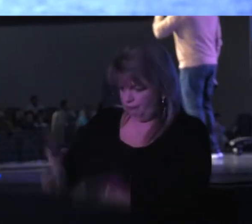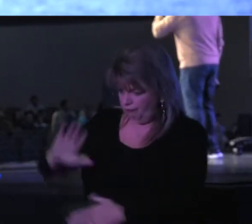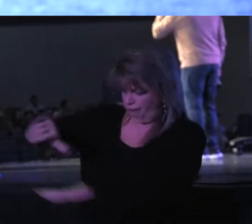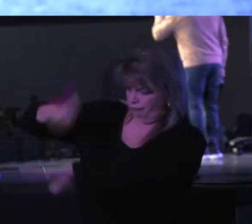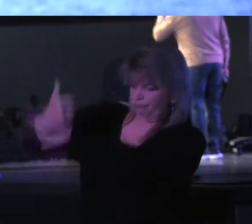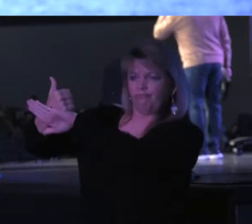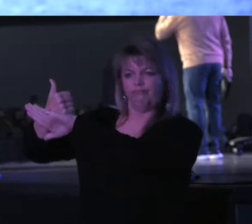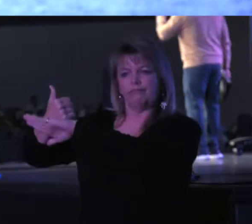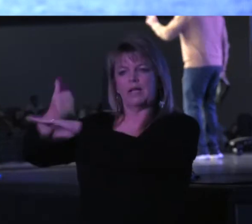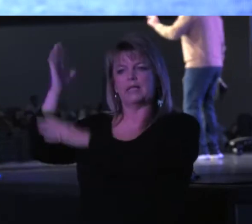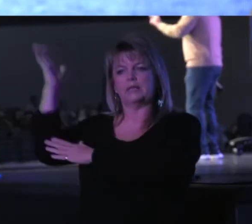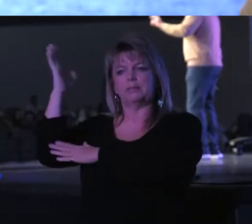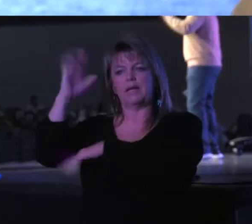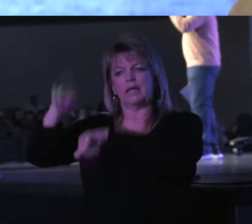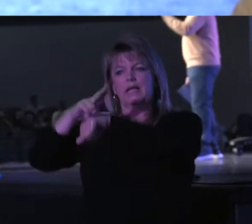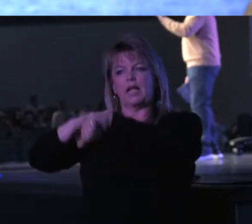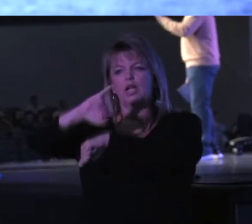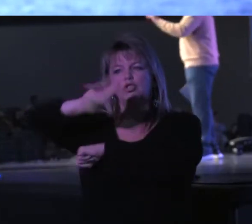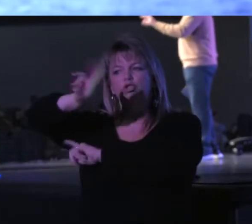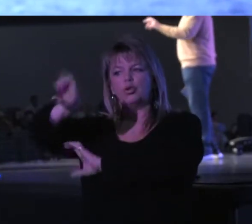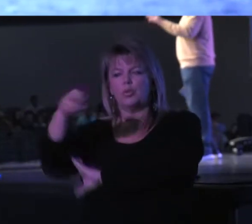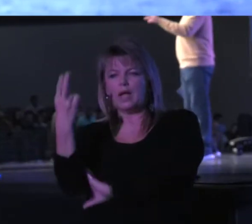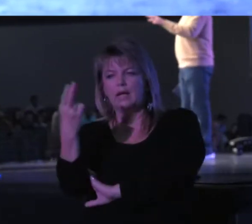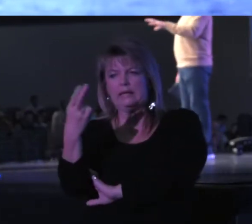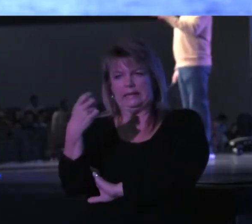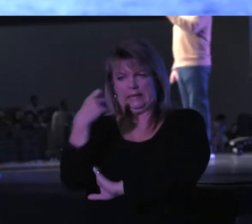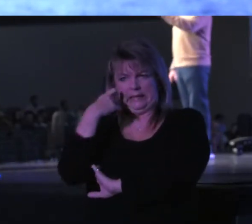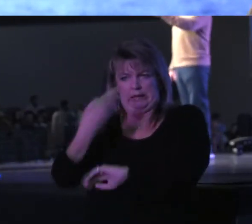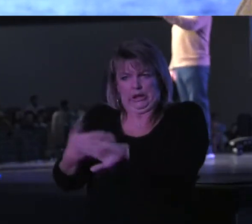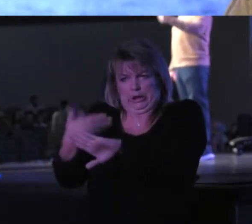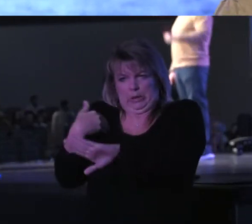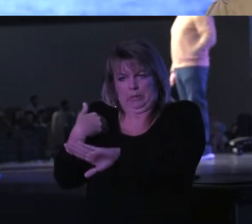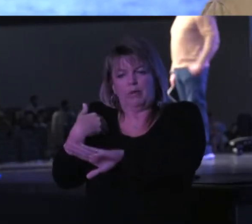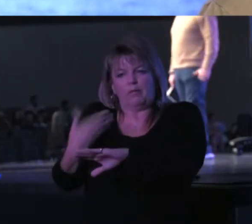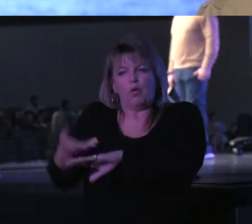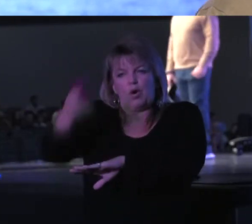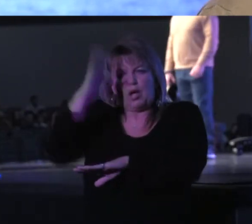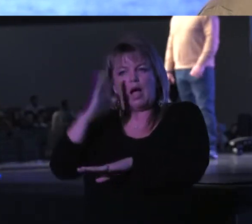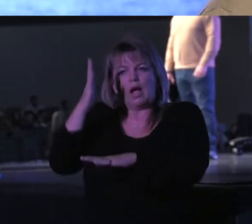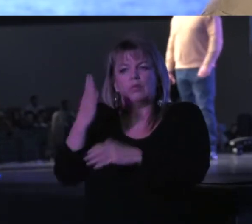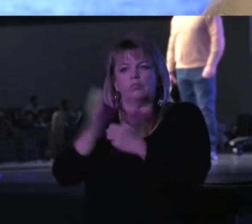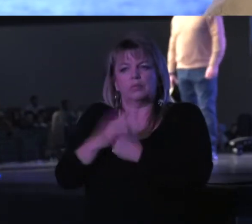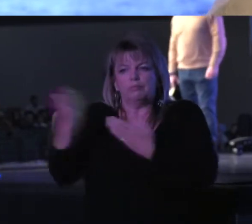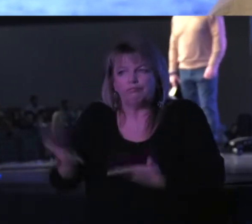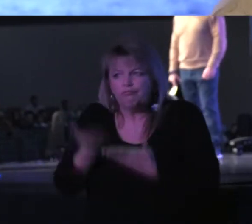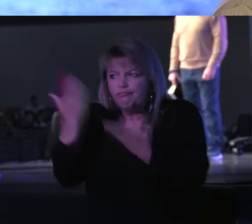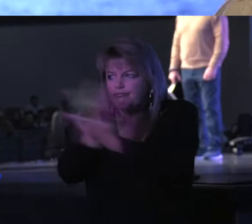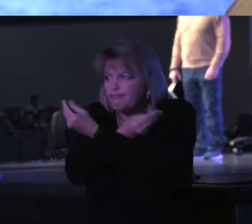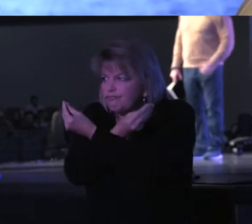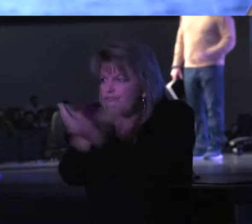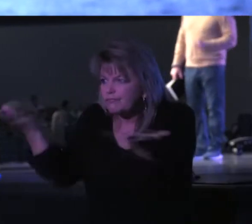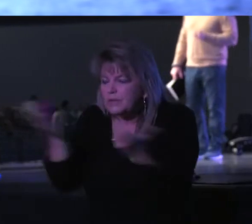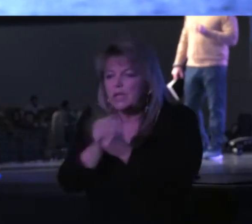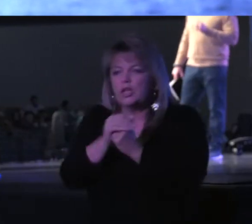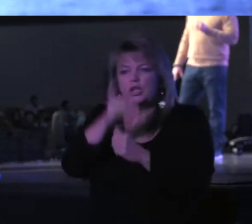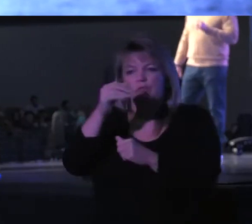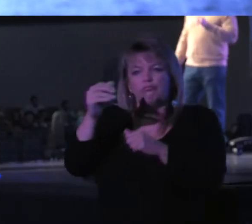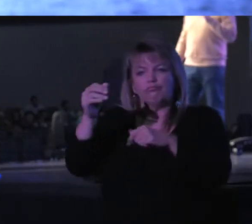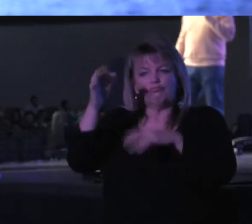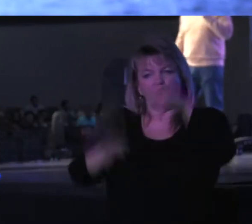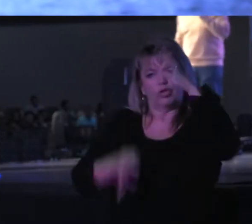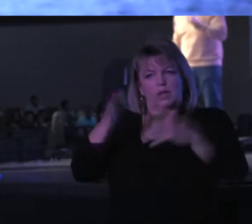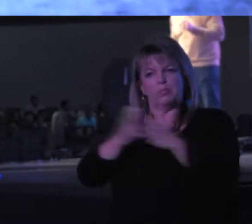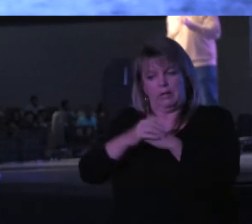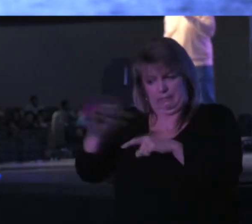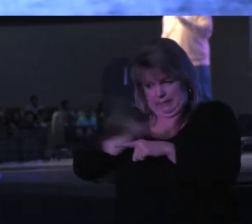to speak to the nation of Judah just before God was going to deliver judgment in the form of discipline. The